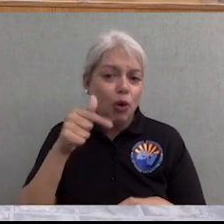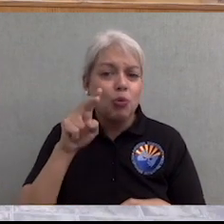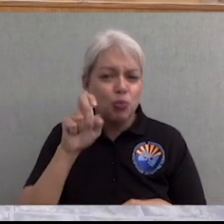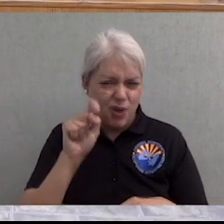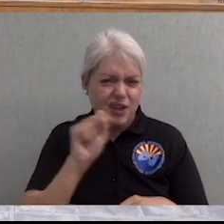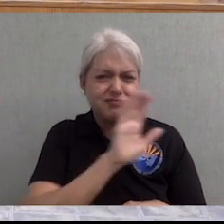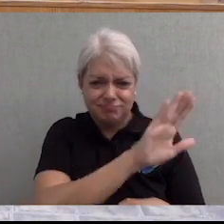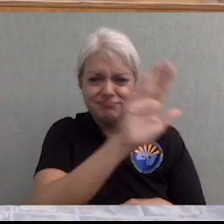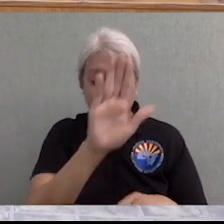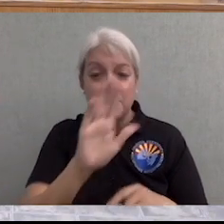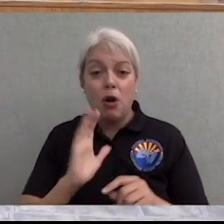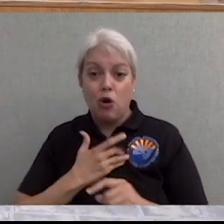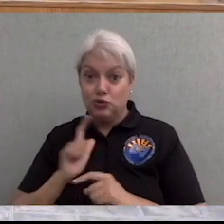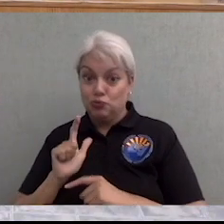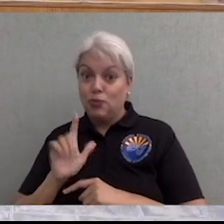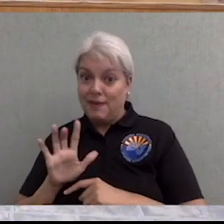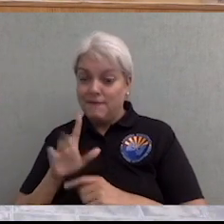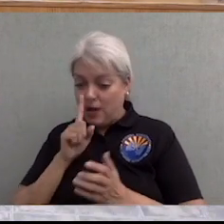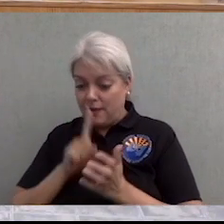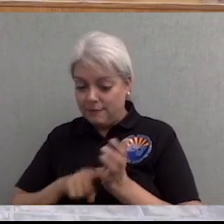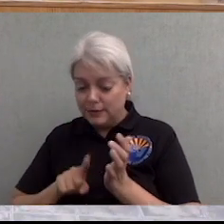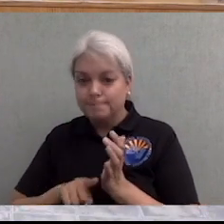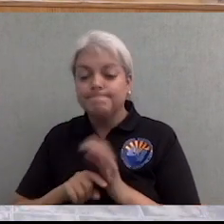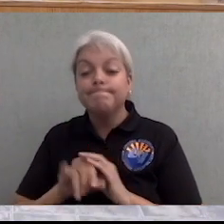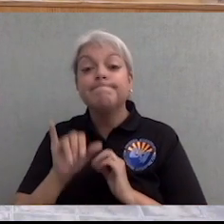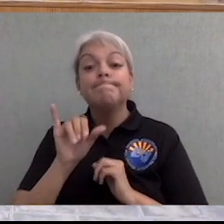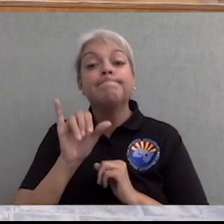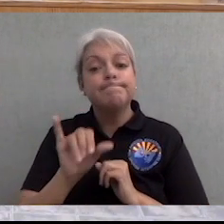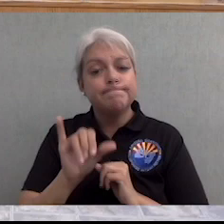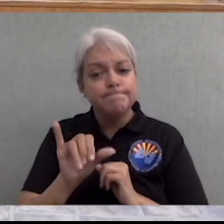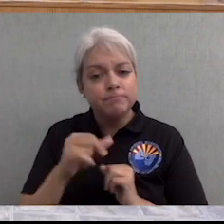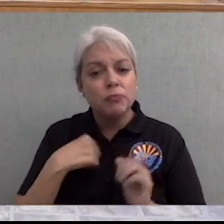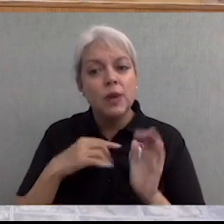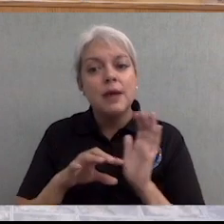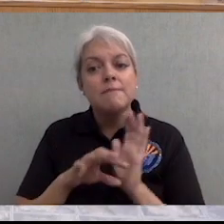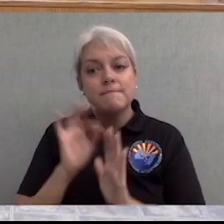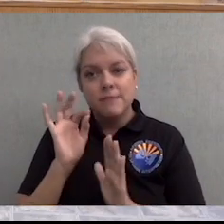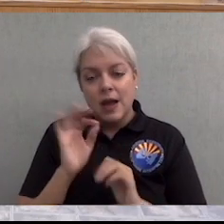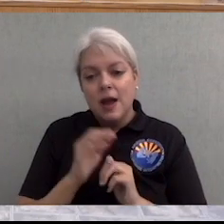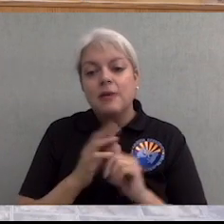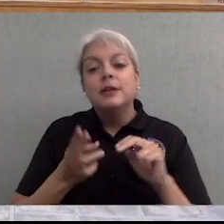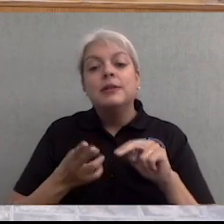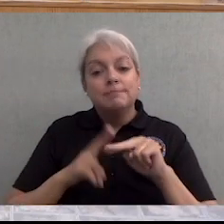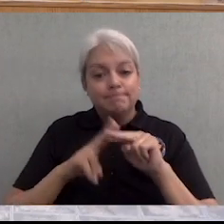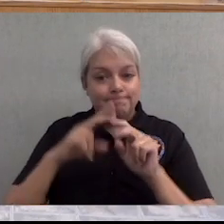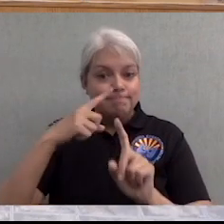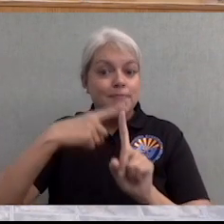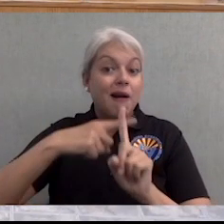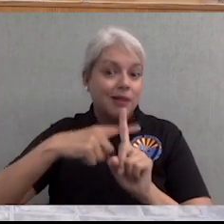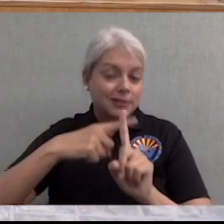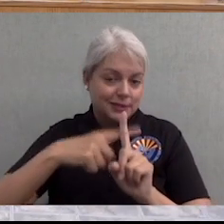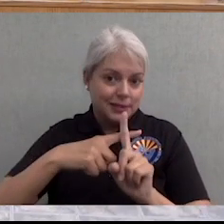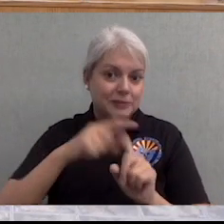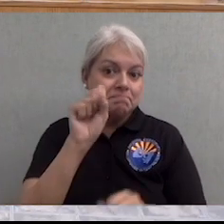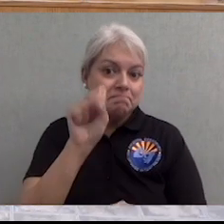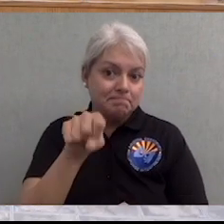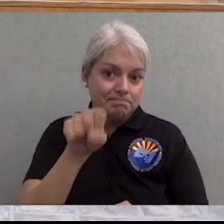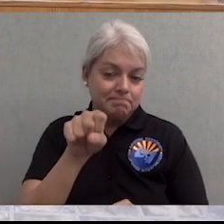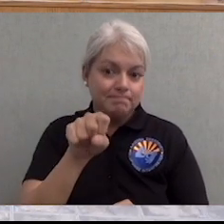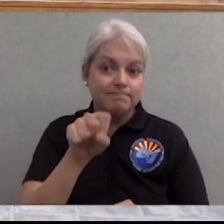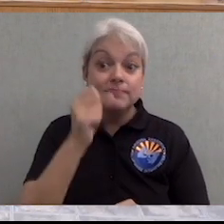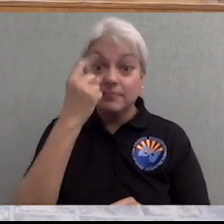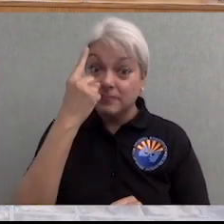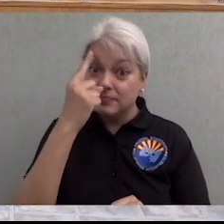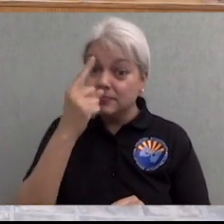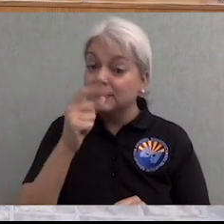just described is an uptick in positive cases not related to